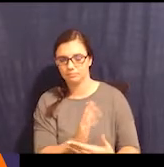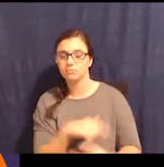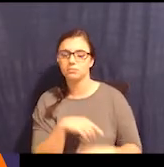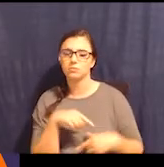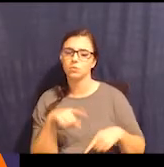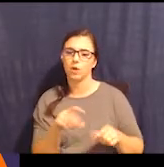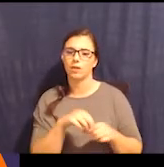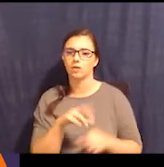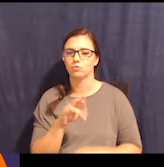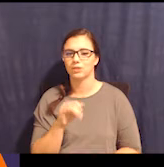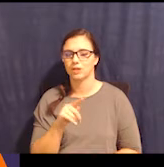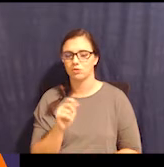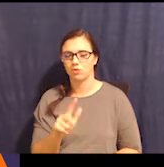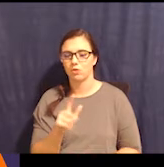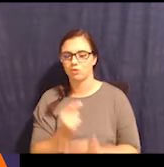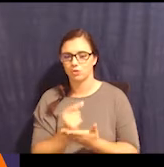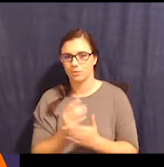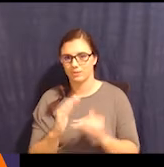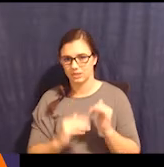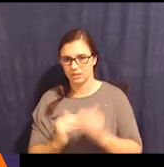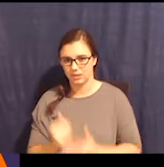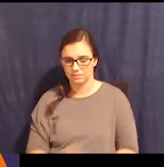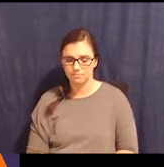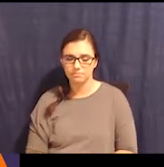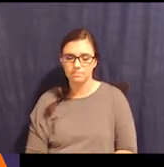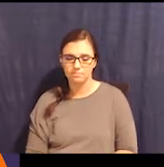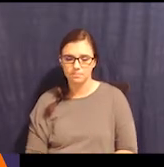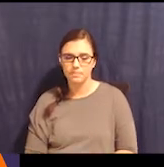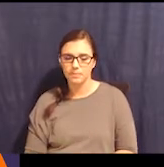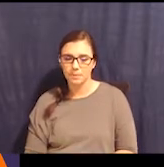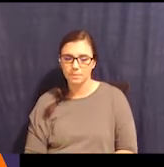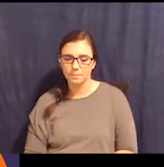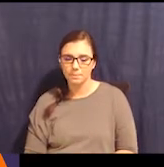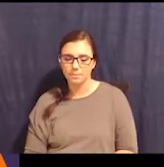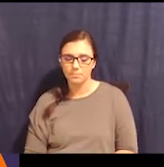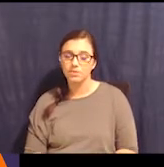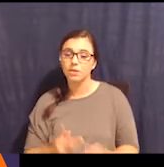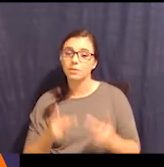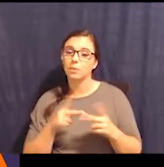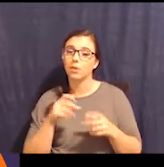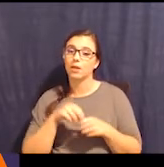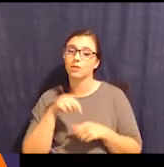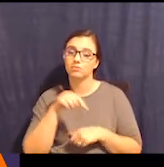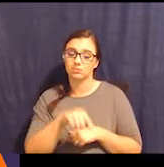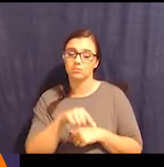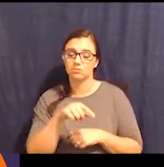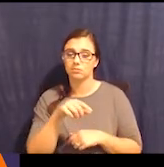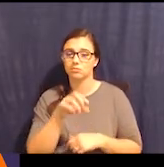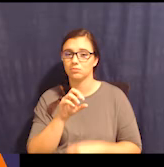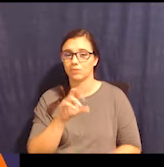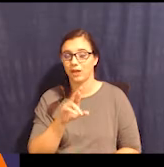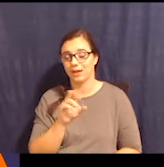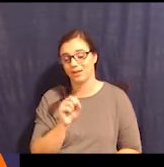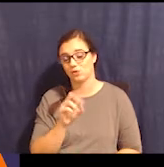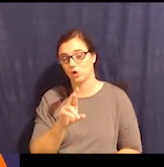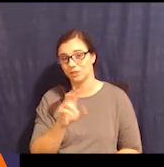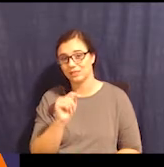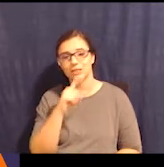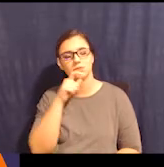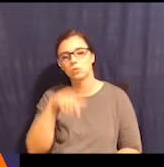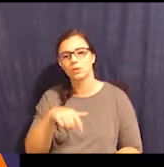individuals in SRTs are no longer needing psychiatric emergency care, but are still in need of additional inpatient